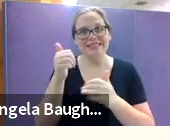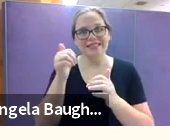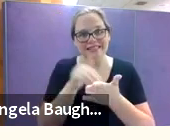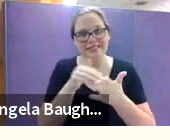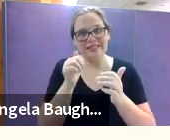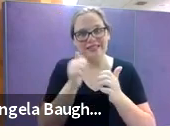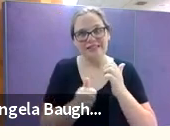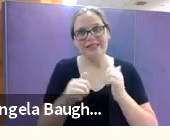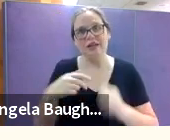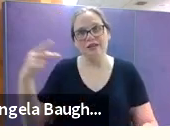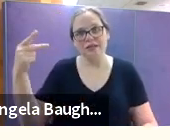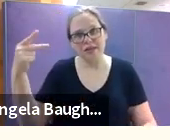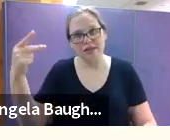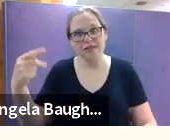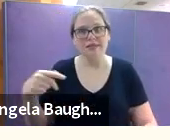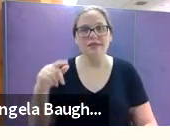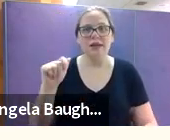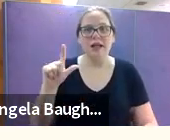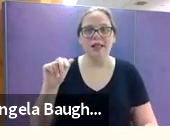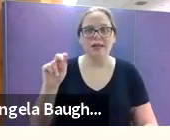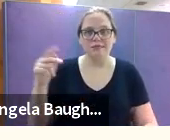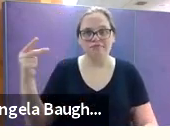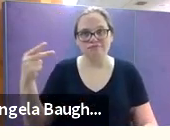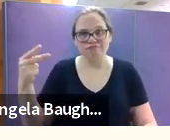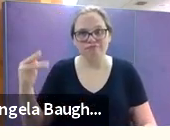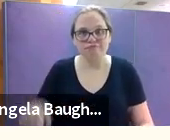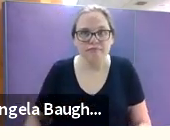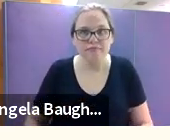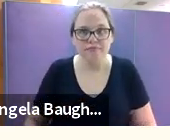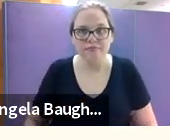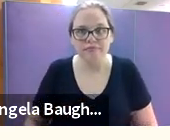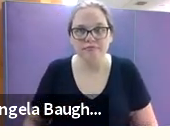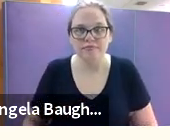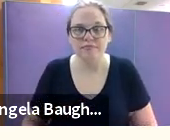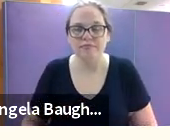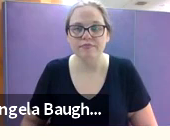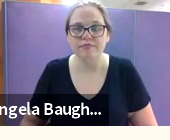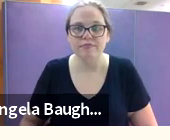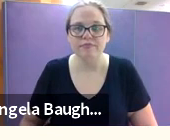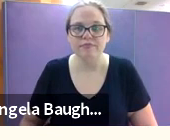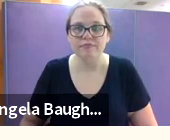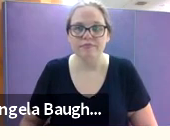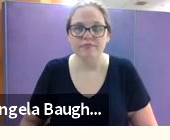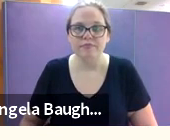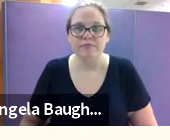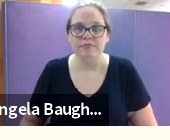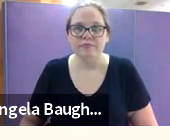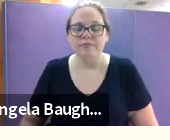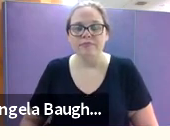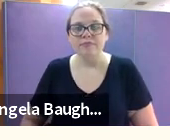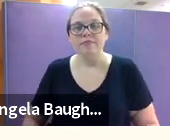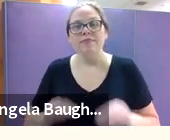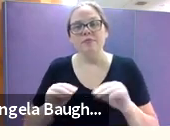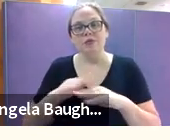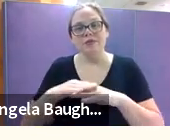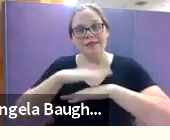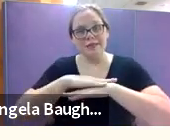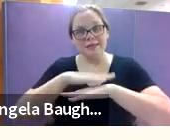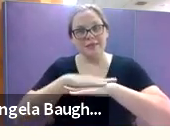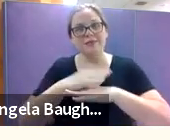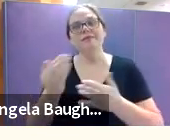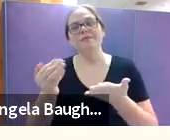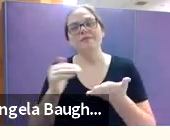Second that motion. Was that Alan? Yes. Thank you. All right, we have a motion on the table. So again,